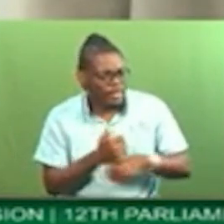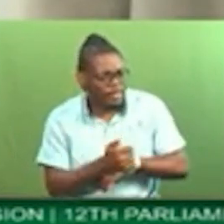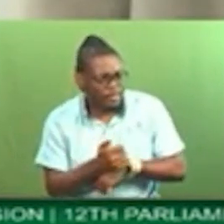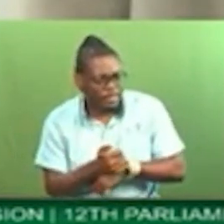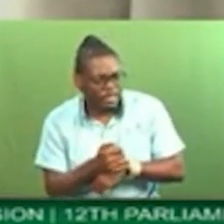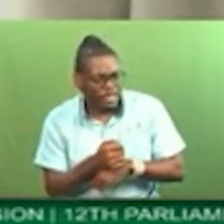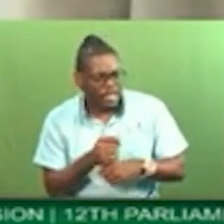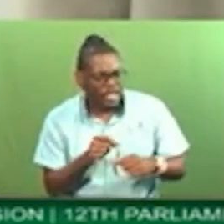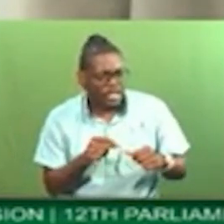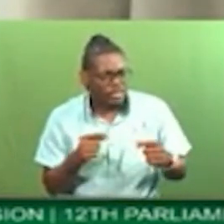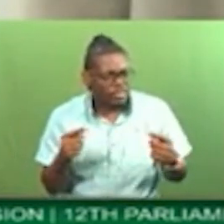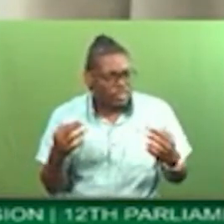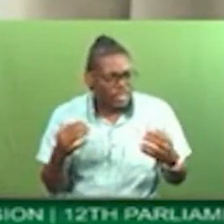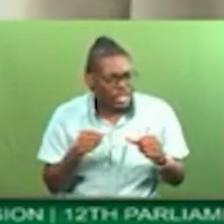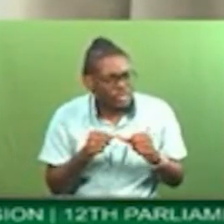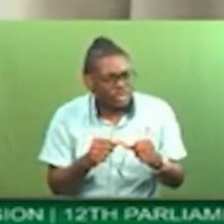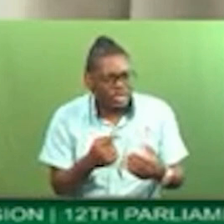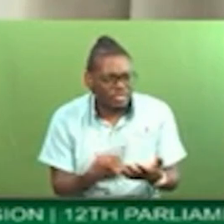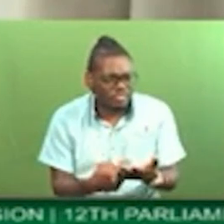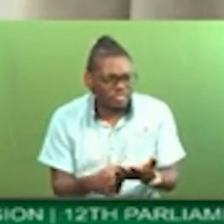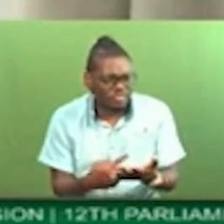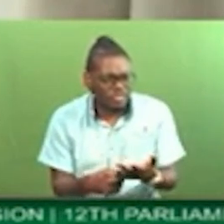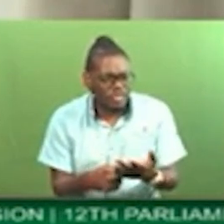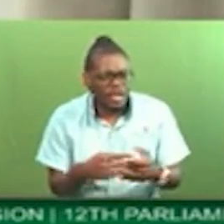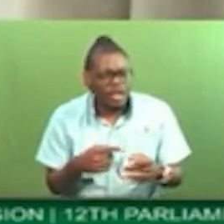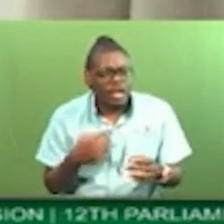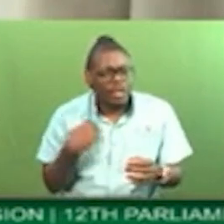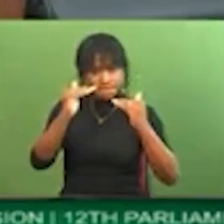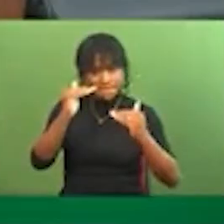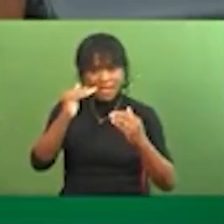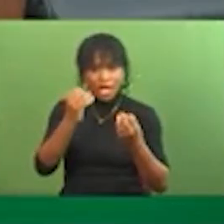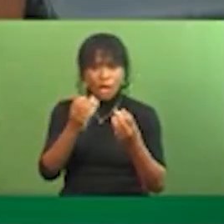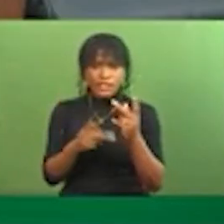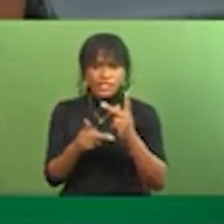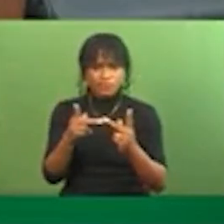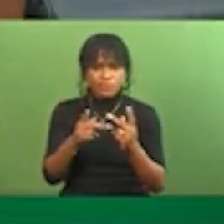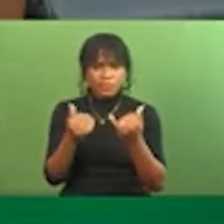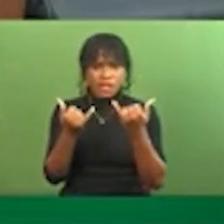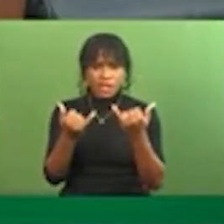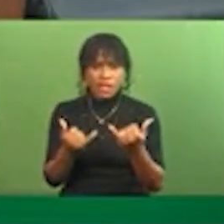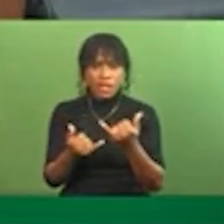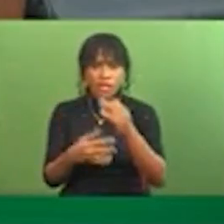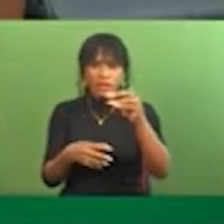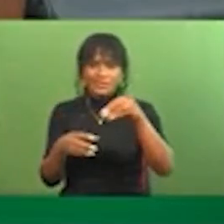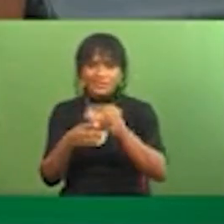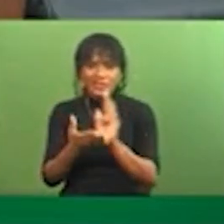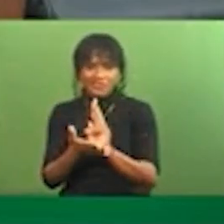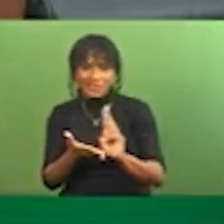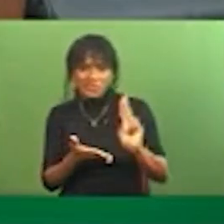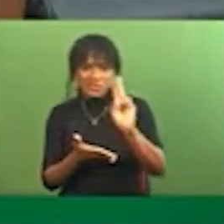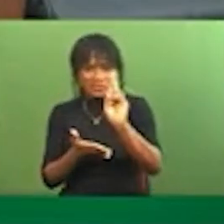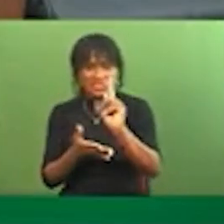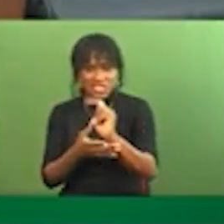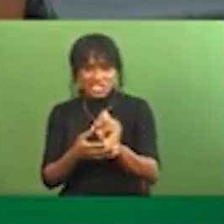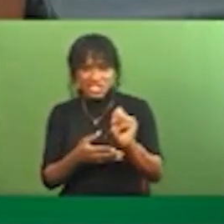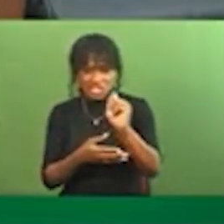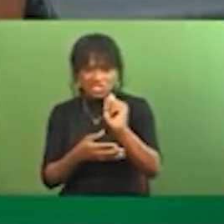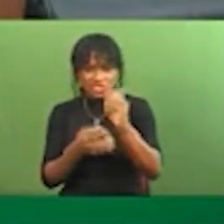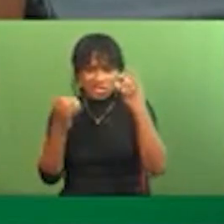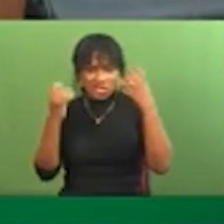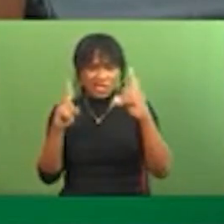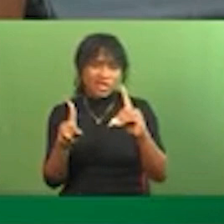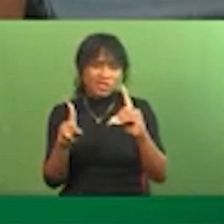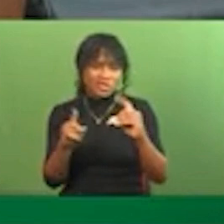Paray expressed his willingness to cross party lines to back crime-fighting legislation, leading the Prime Minister to seek